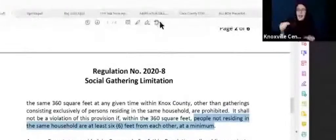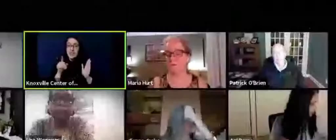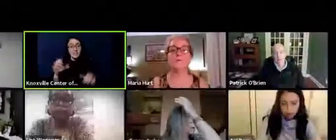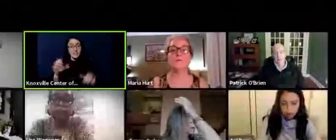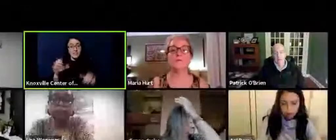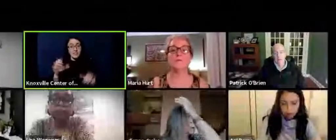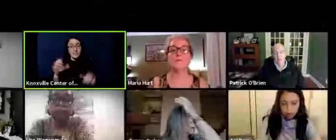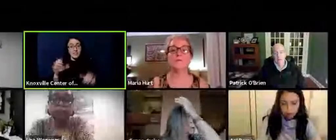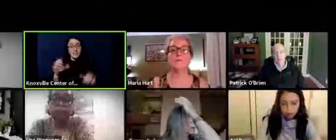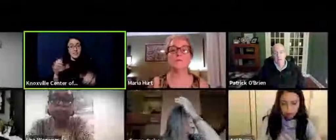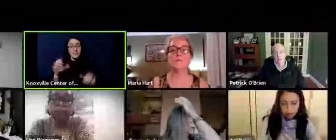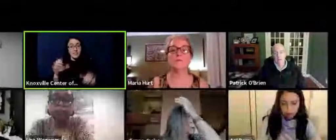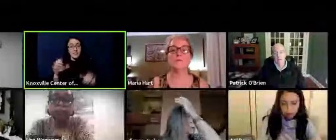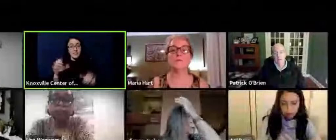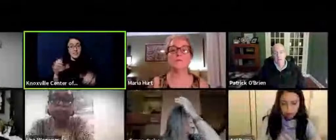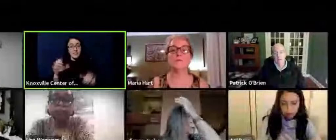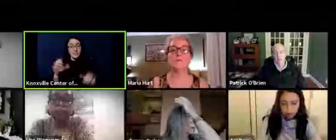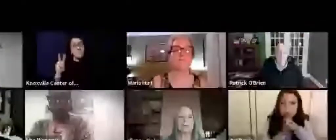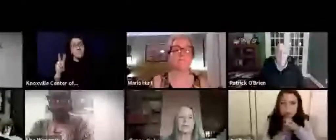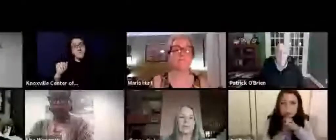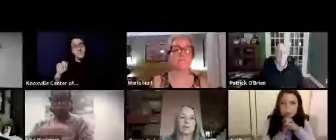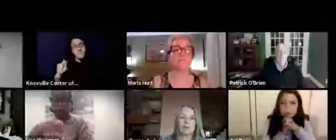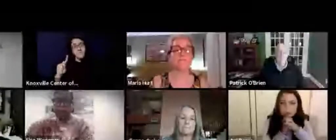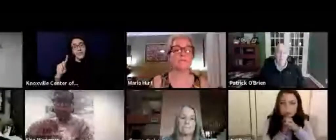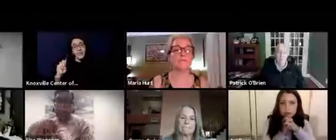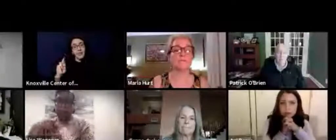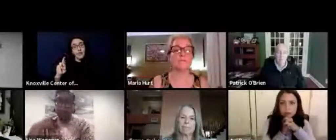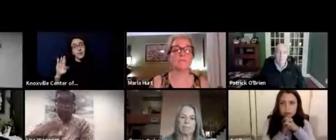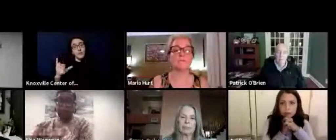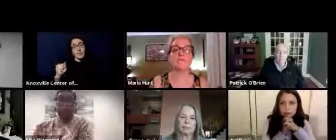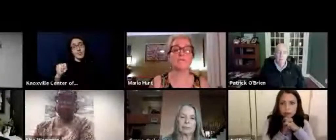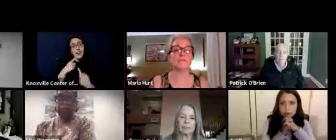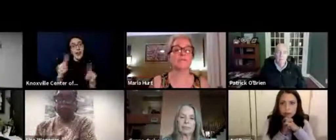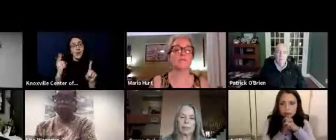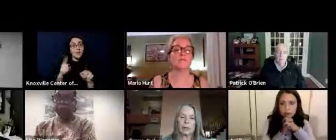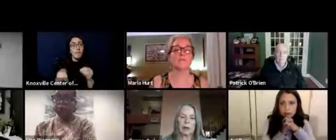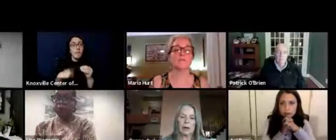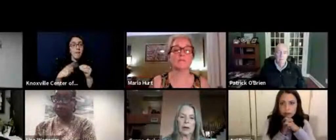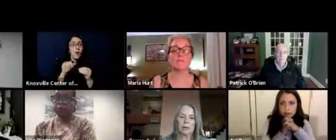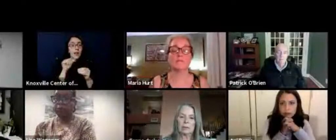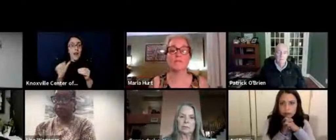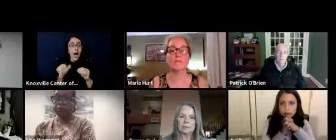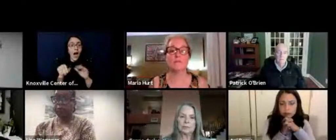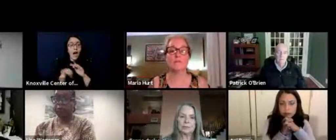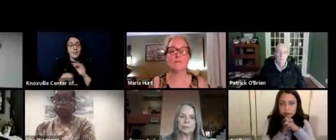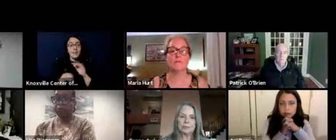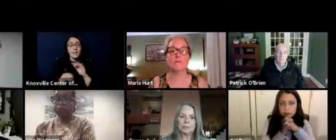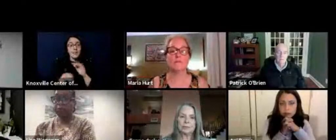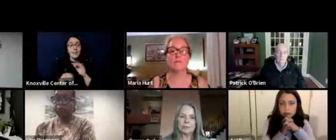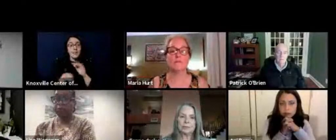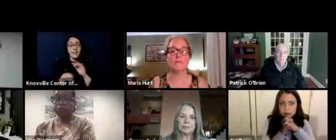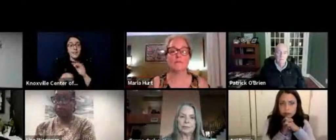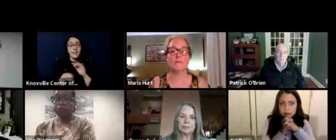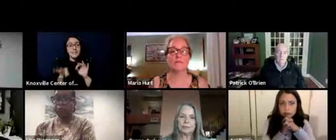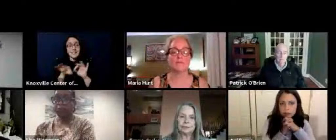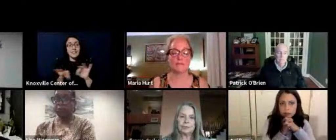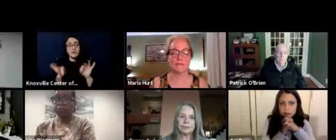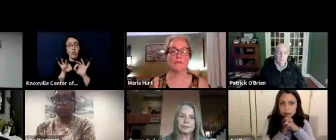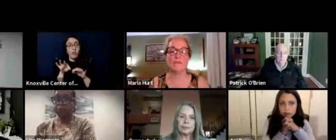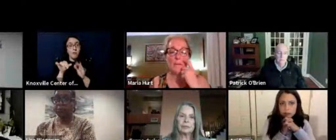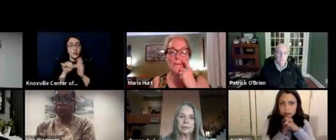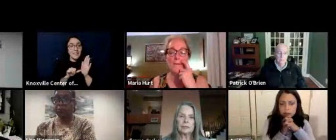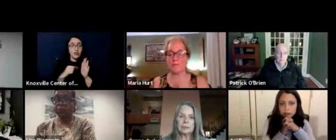something, because guys, we're right with announced something about non-essential procedures, and in talking with them, they're going through these